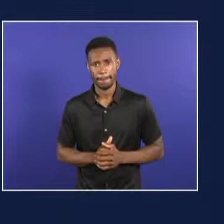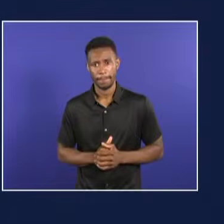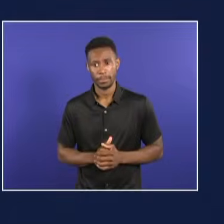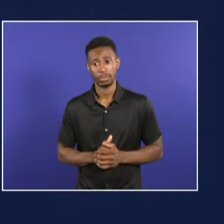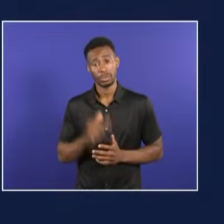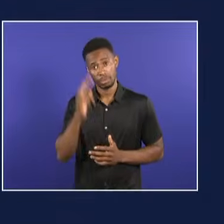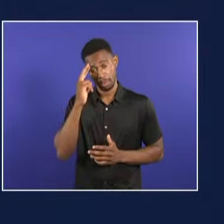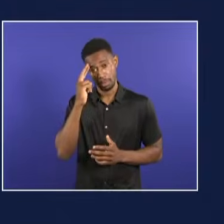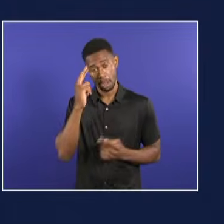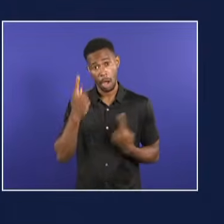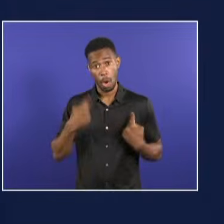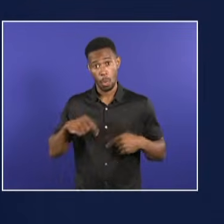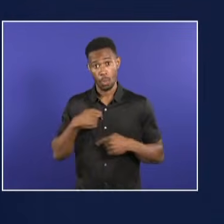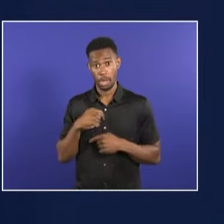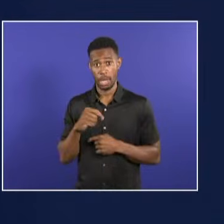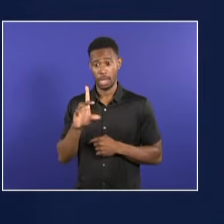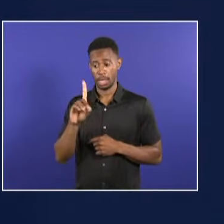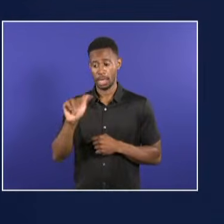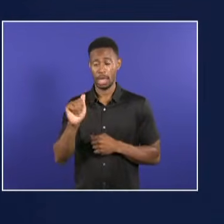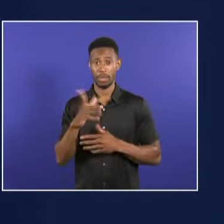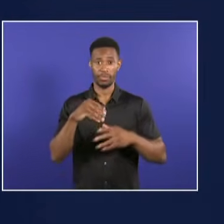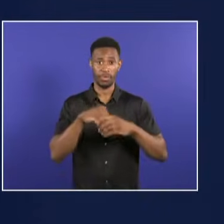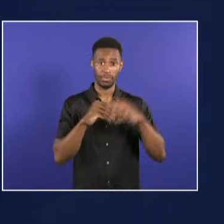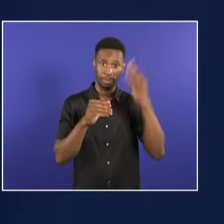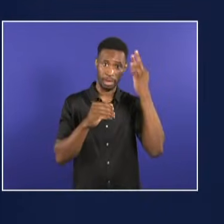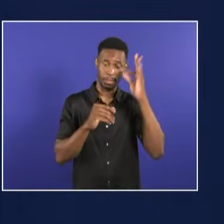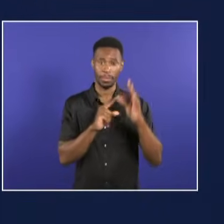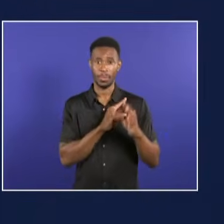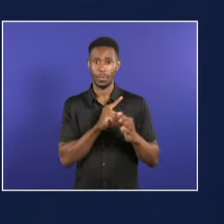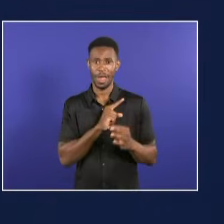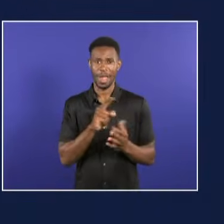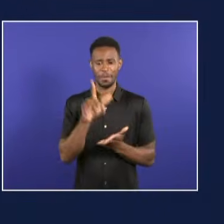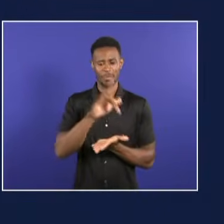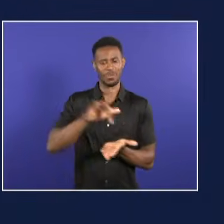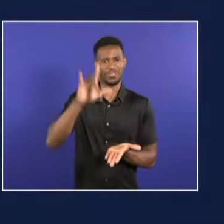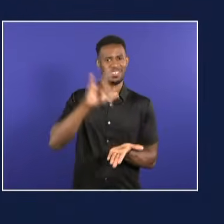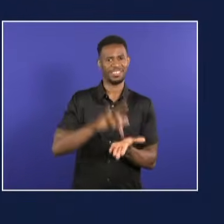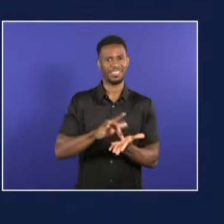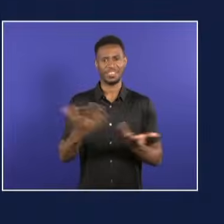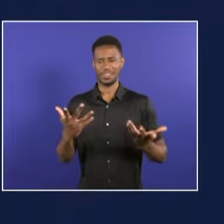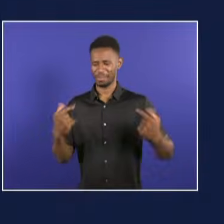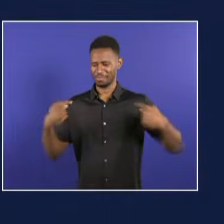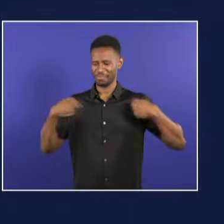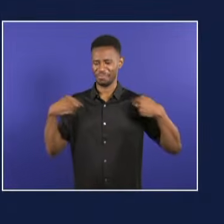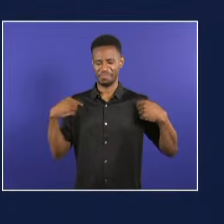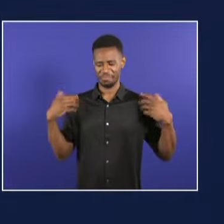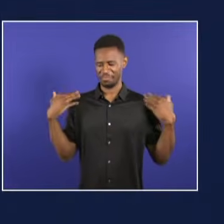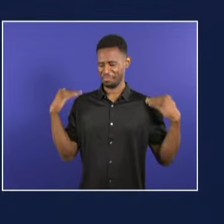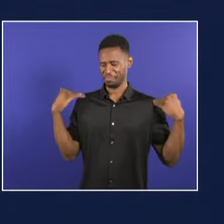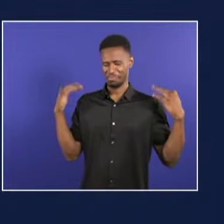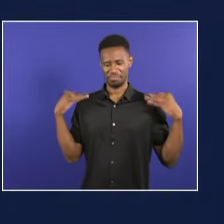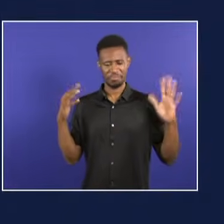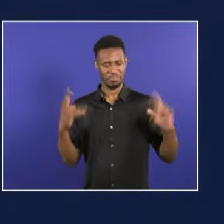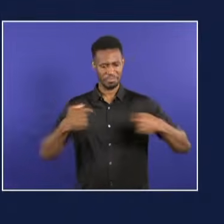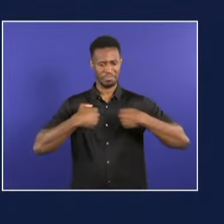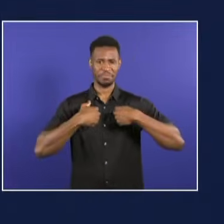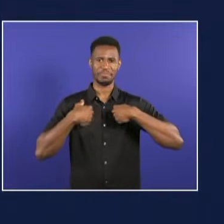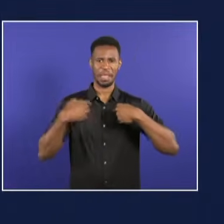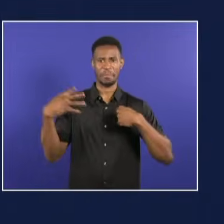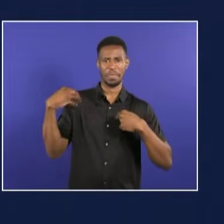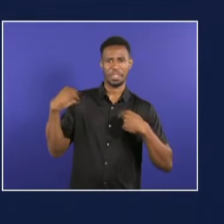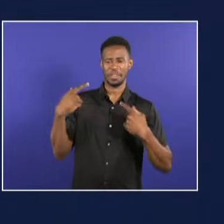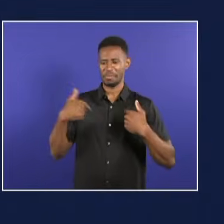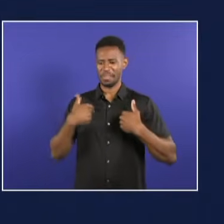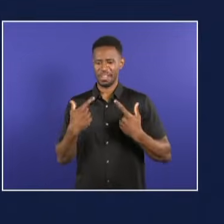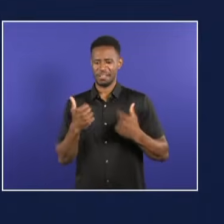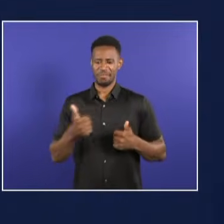never in government for positions or titles. We are there to show the DA difference in word and